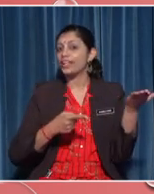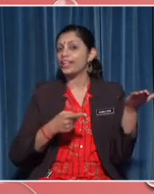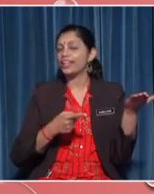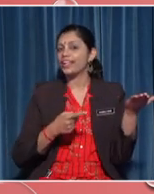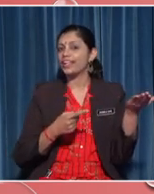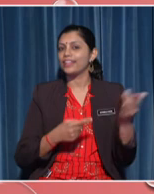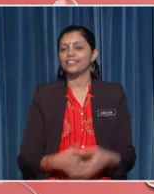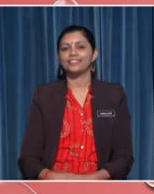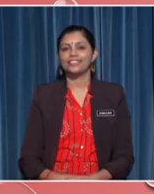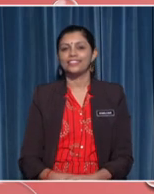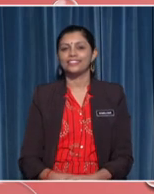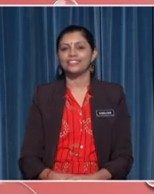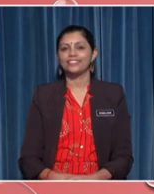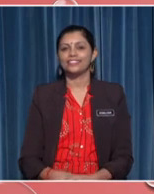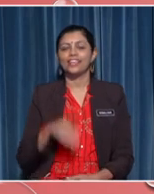is?